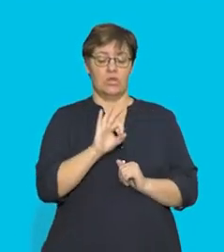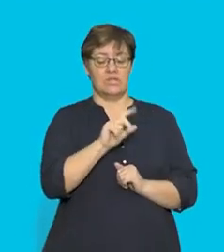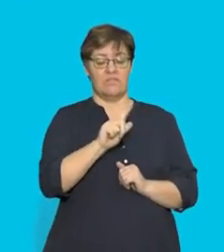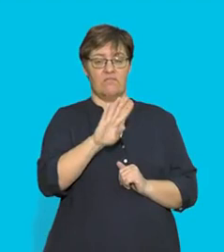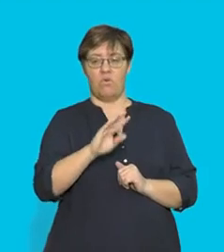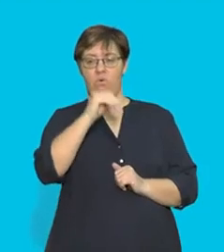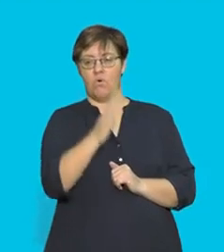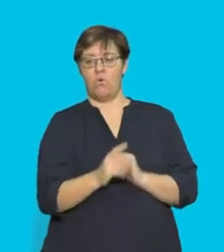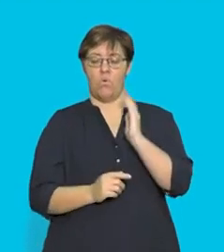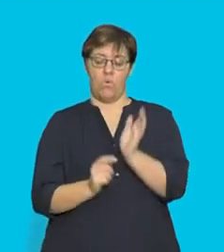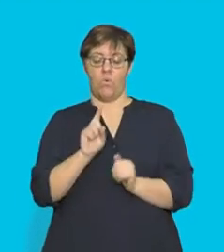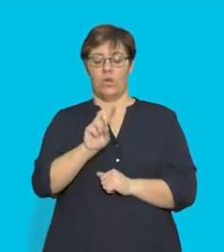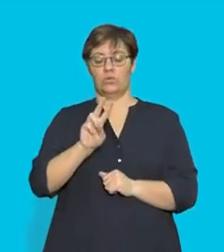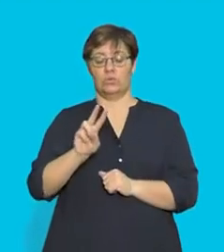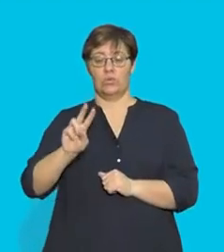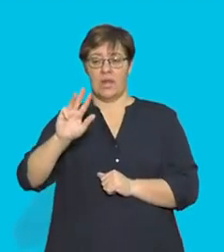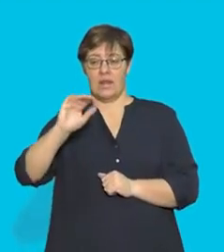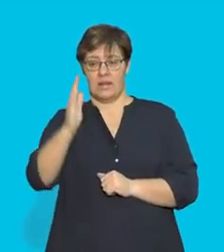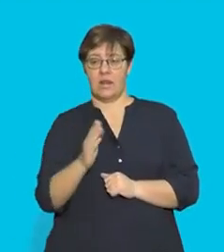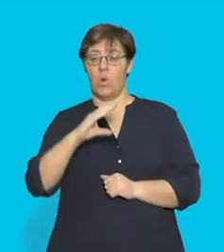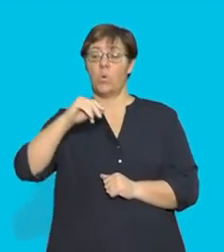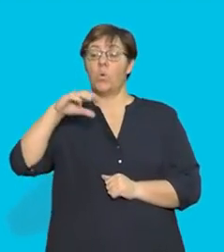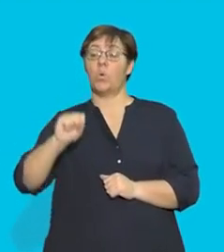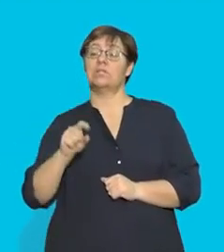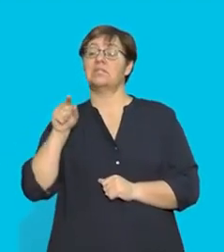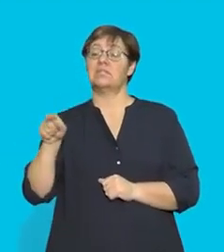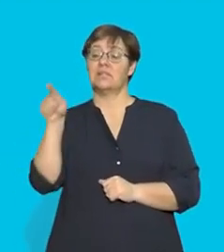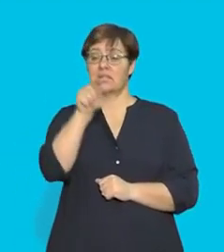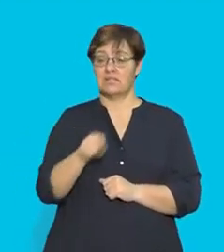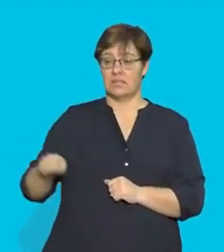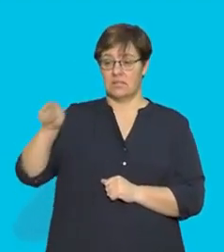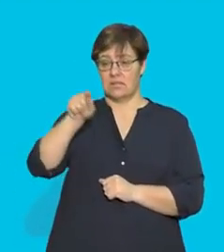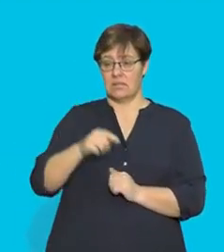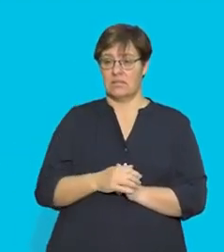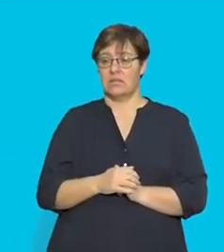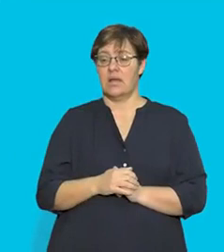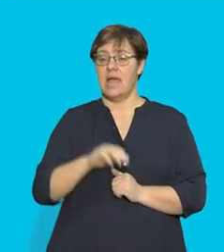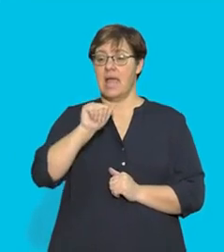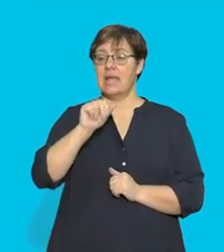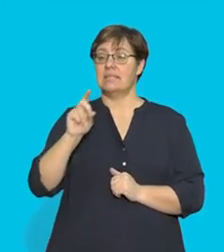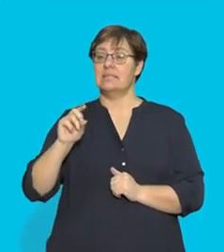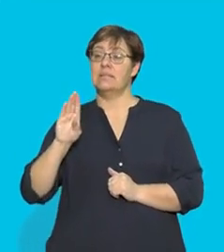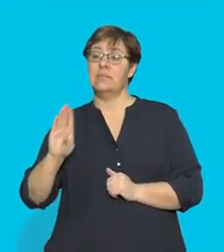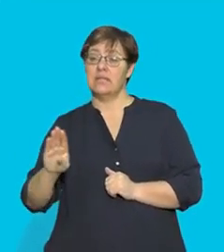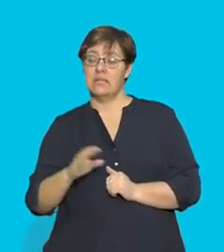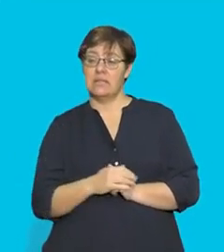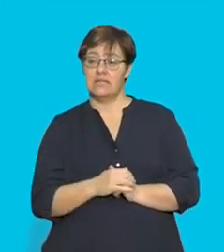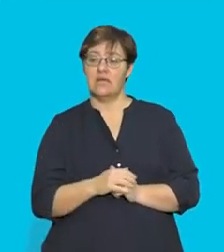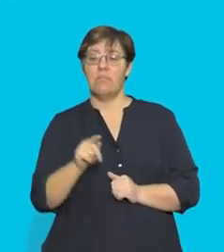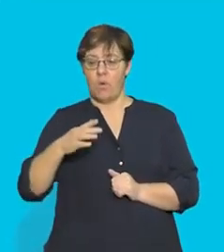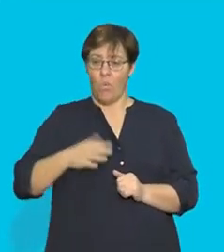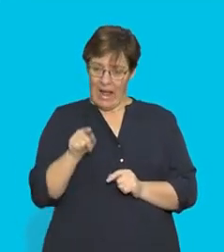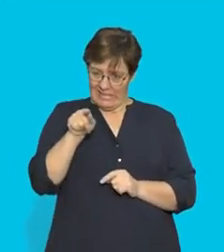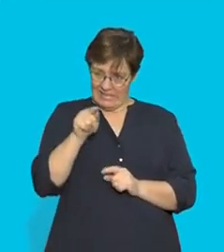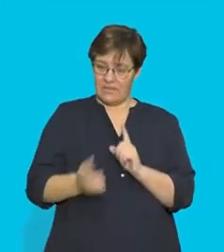remember, because we started off with 1,500, we're going to end up with the angle across it. And the angle across it is the angle we're looking to